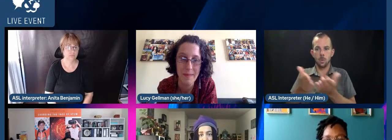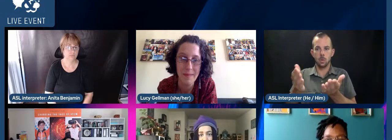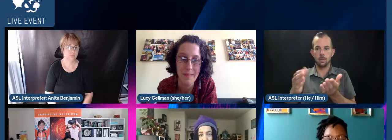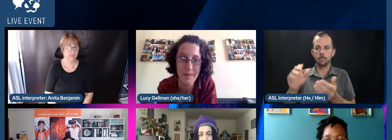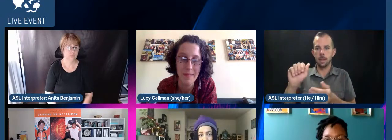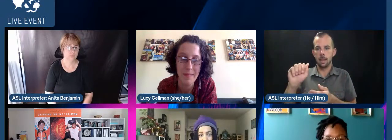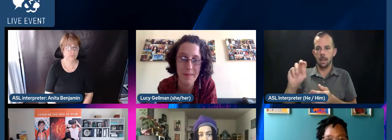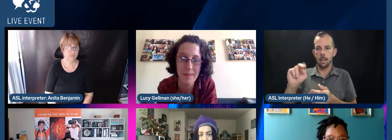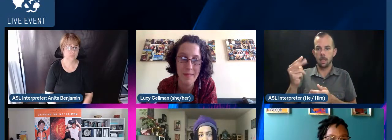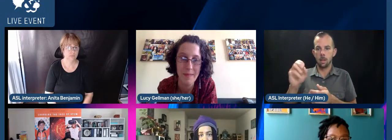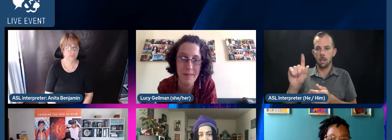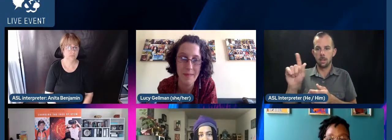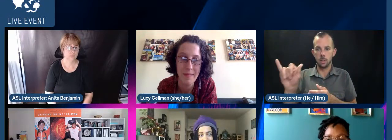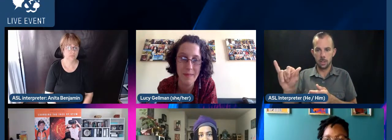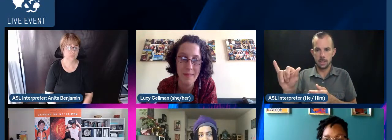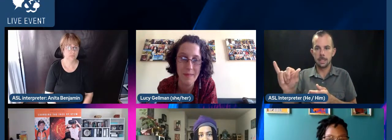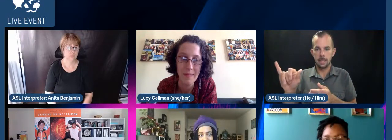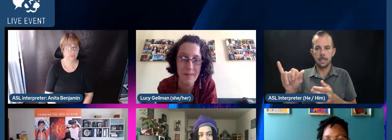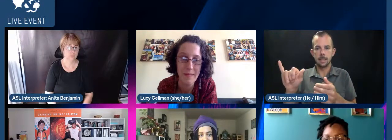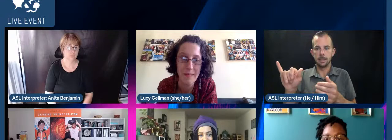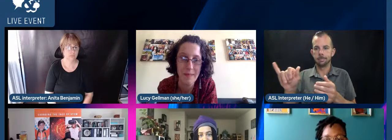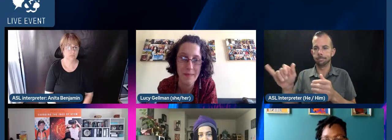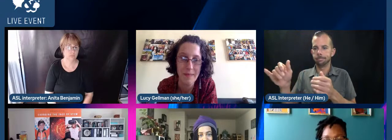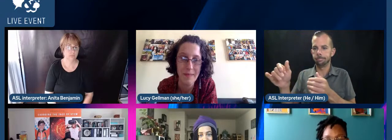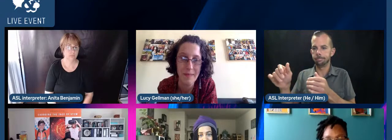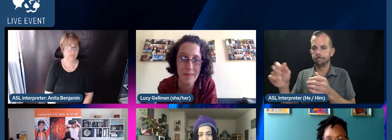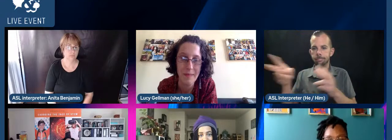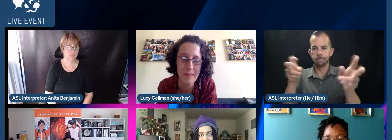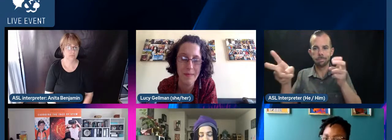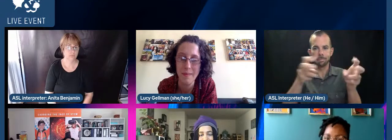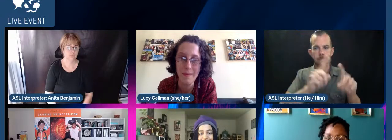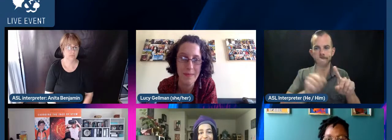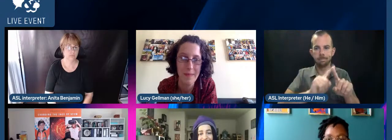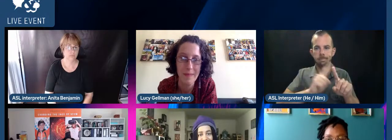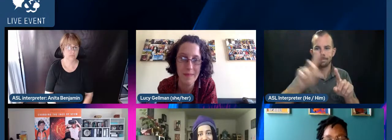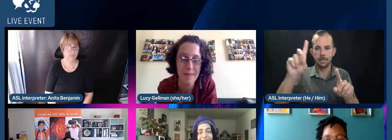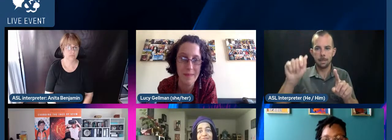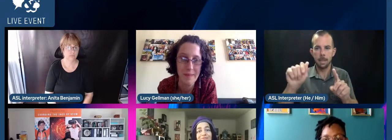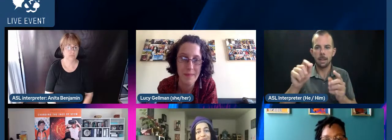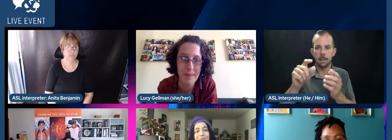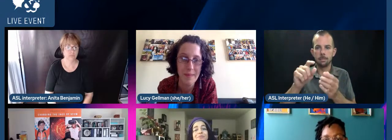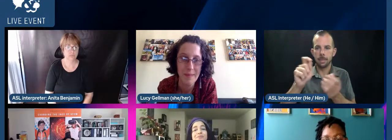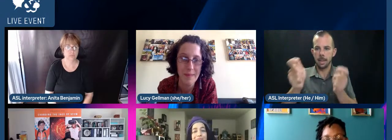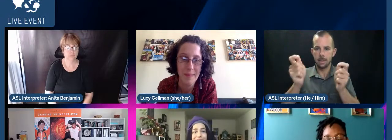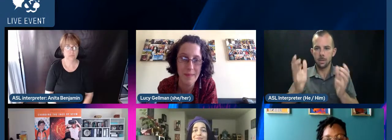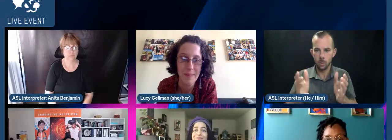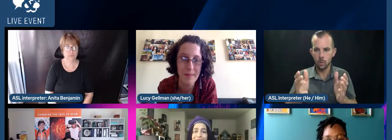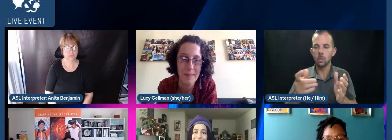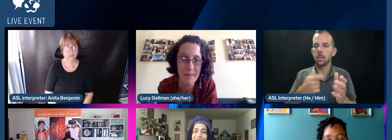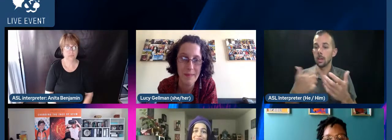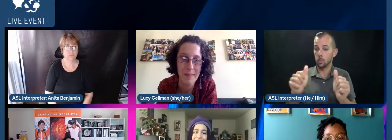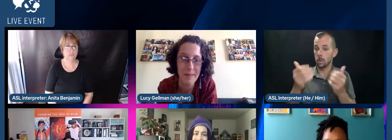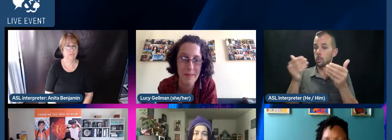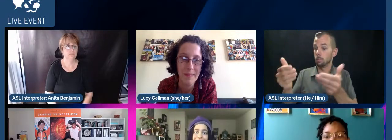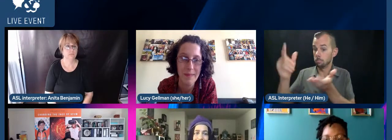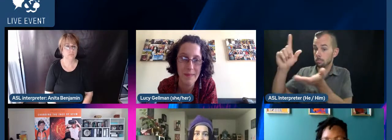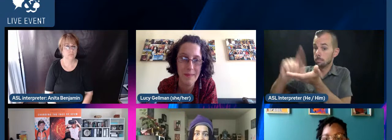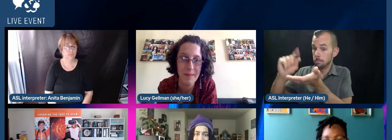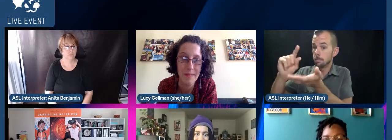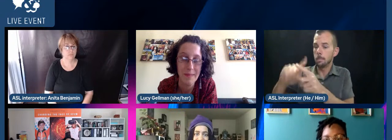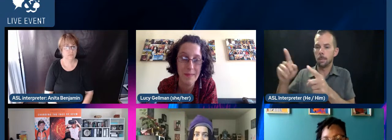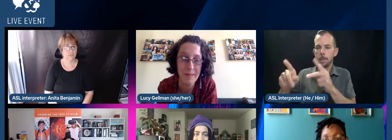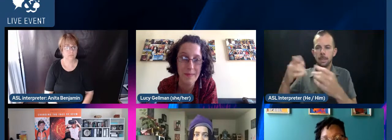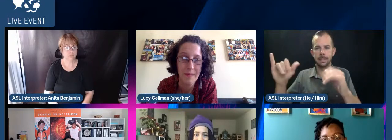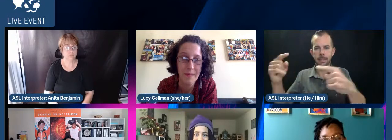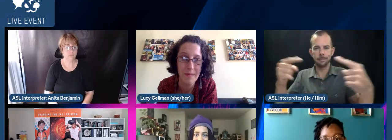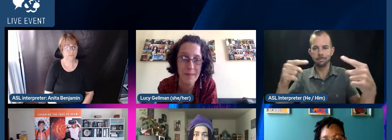That, you know, featured disabled editors, but was not accessible even in the baseline. People wanted to go back and forth about it. And I think that that, to